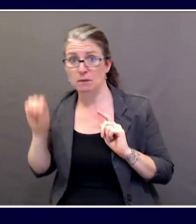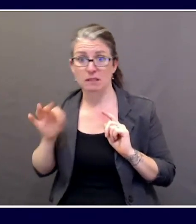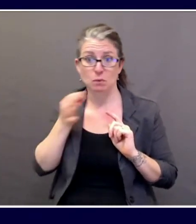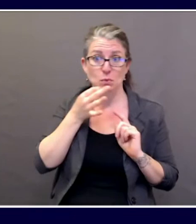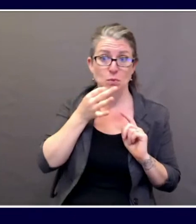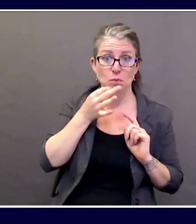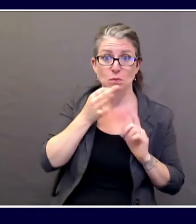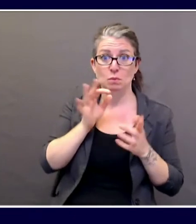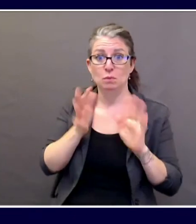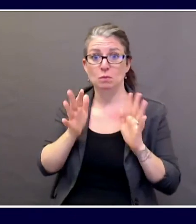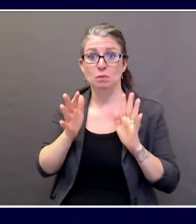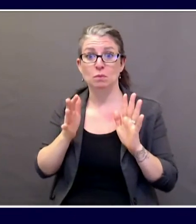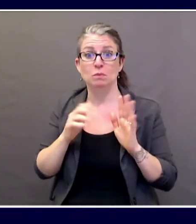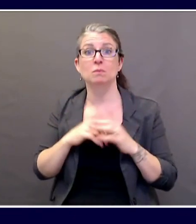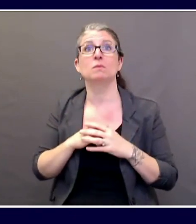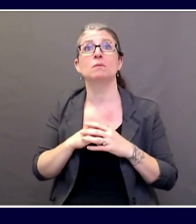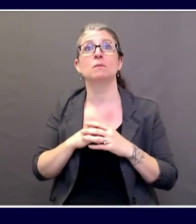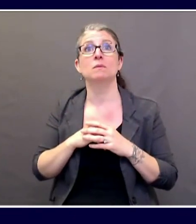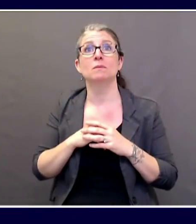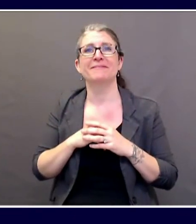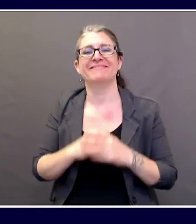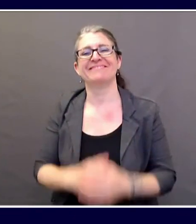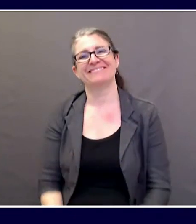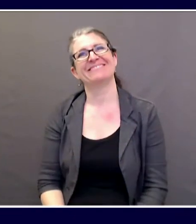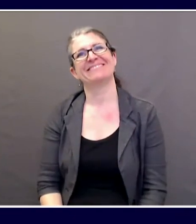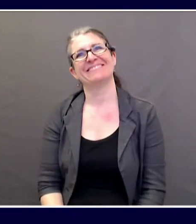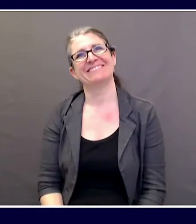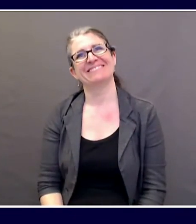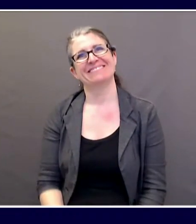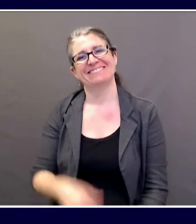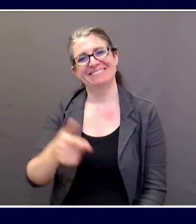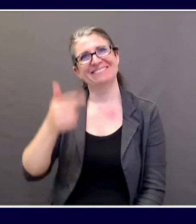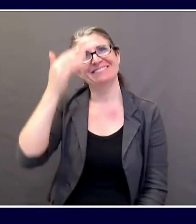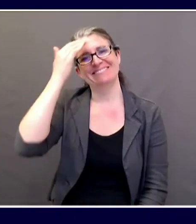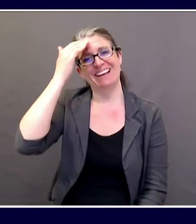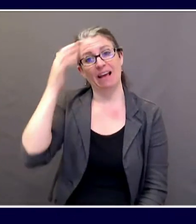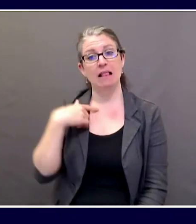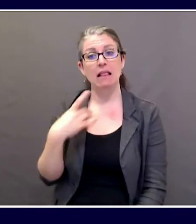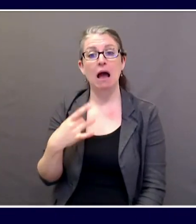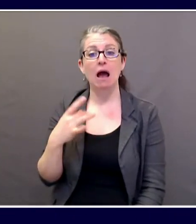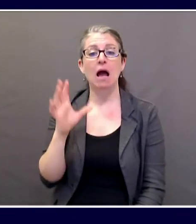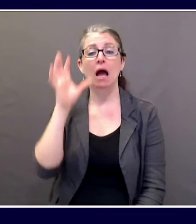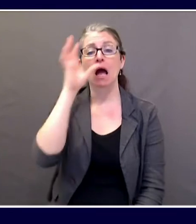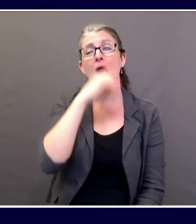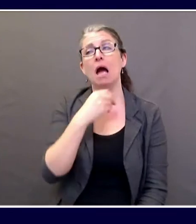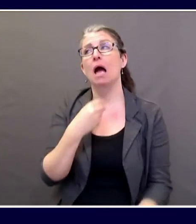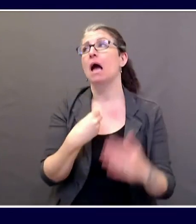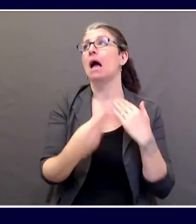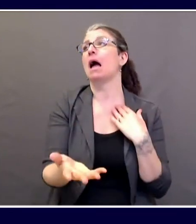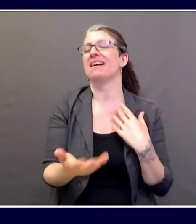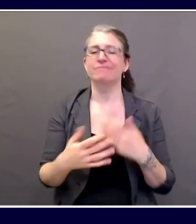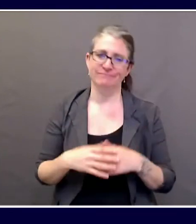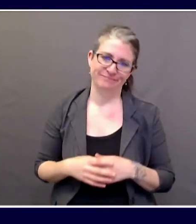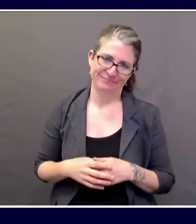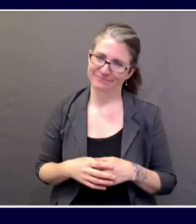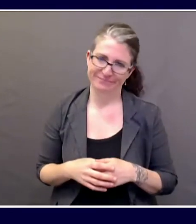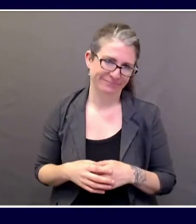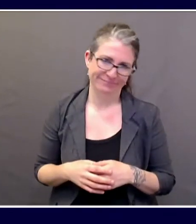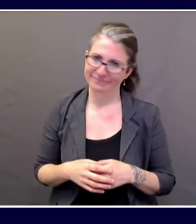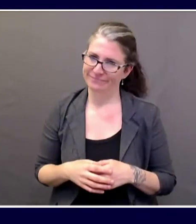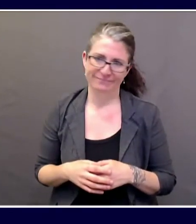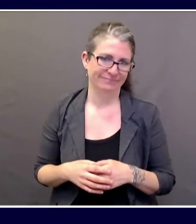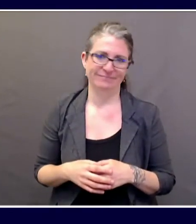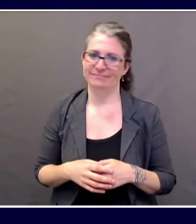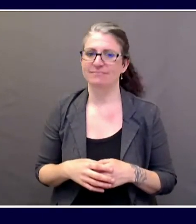now where statewide, if you take the entire state, not just those who are eligible, but everyone in the state, our